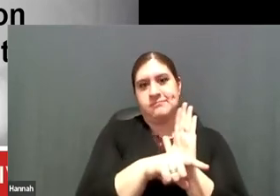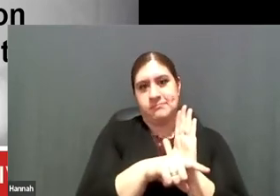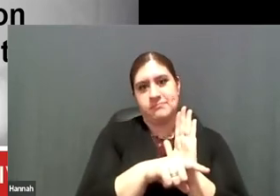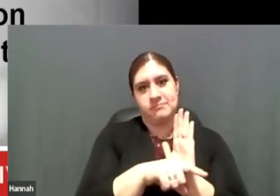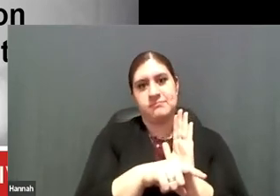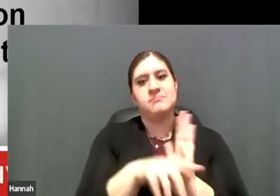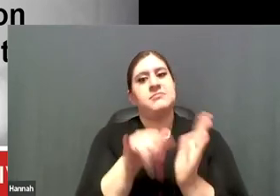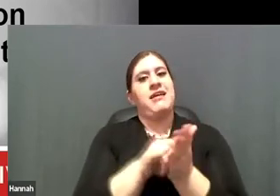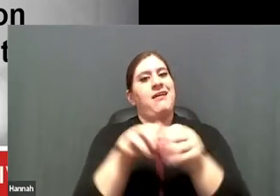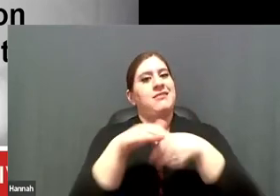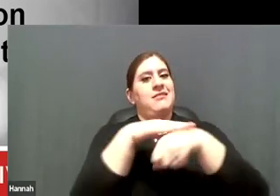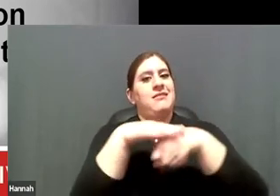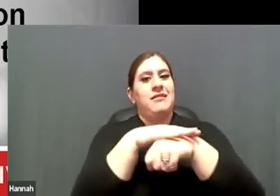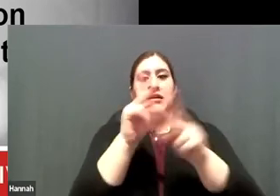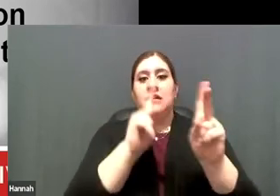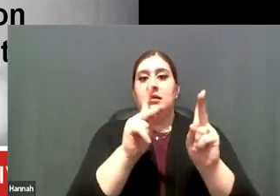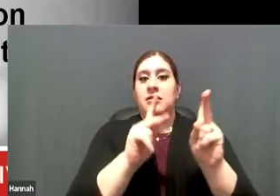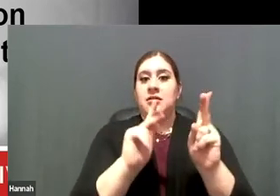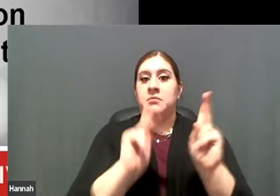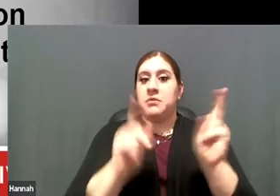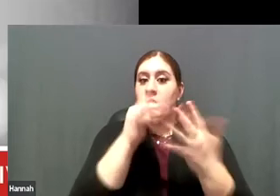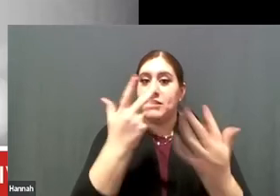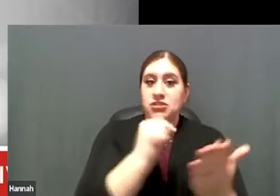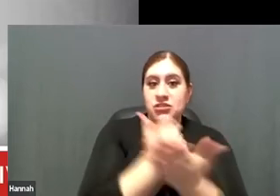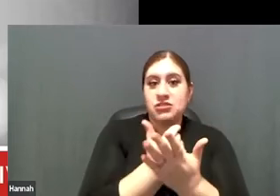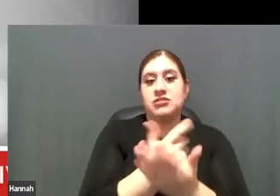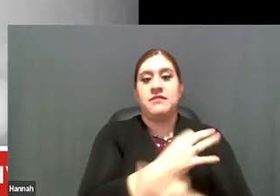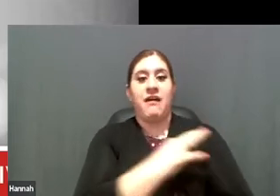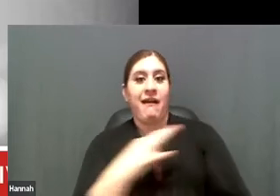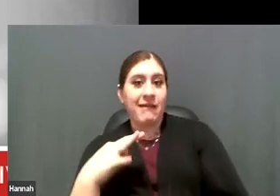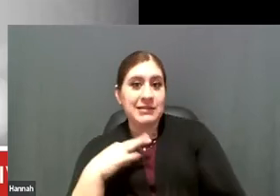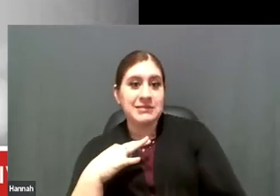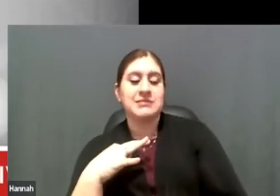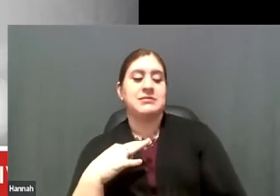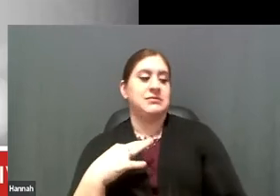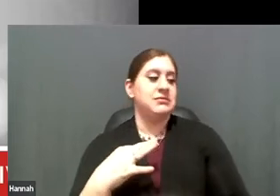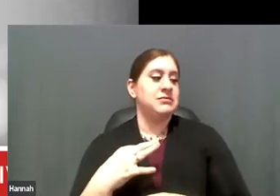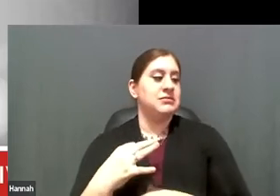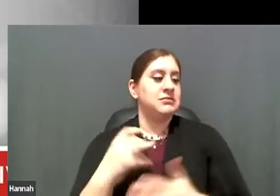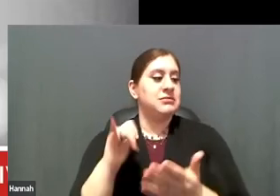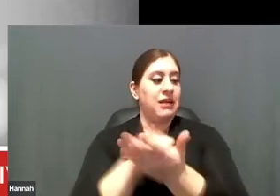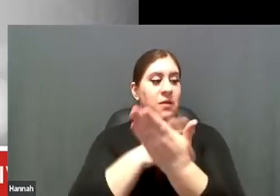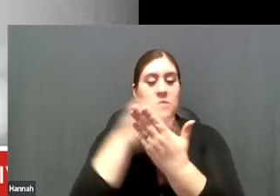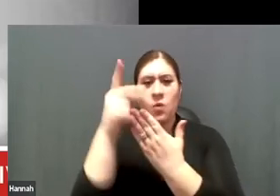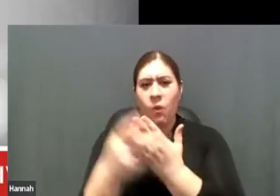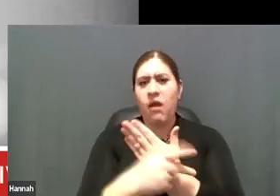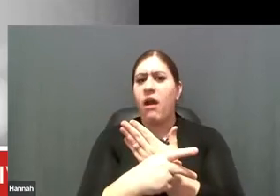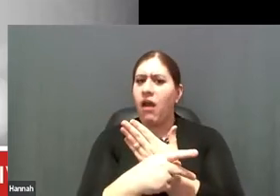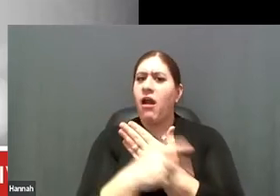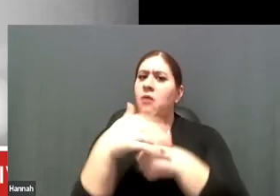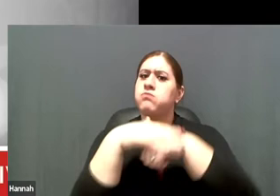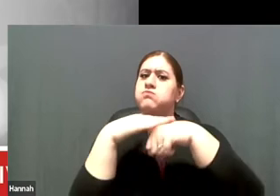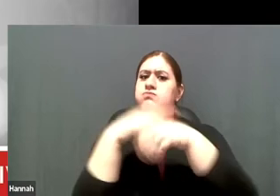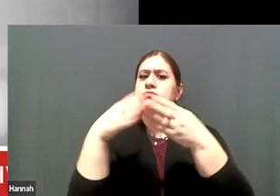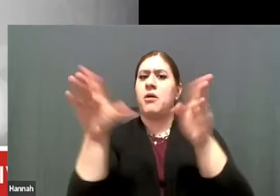So that's a little bit about the alumni, about the faculty, where we're, you know, a little bit about the program, a little bit about public administration.